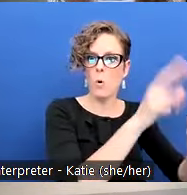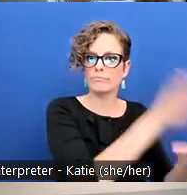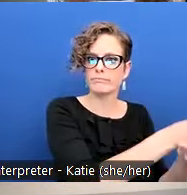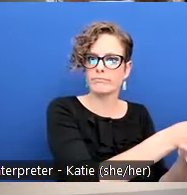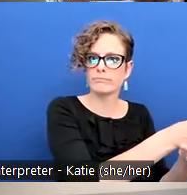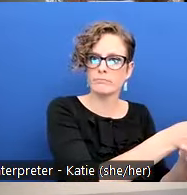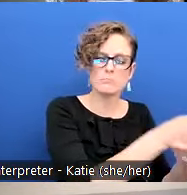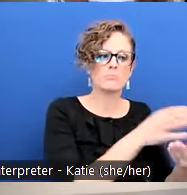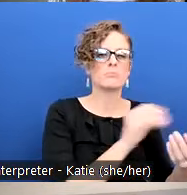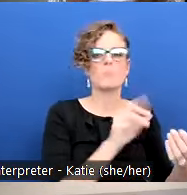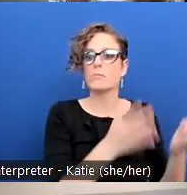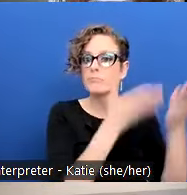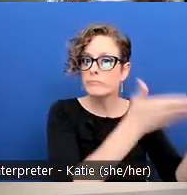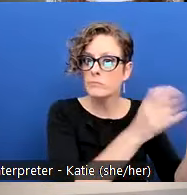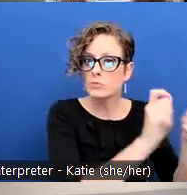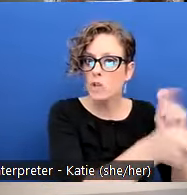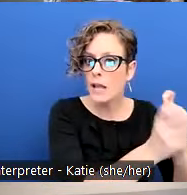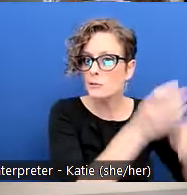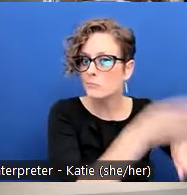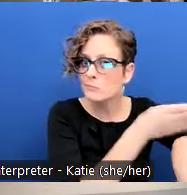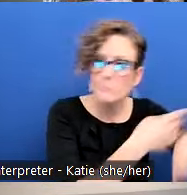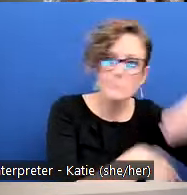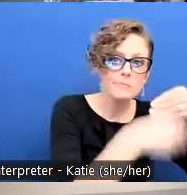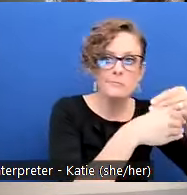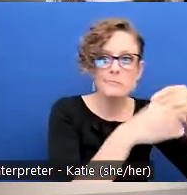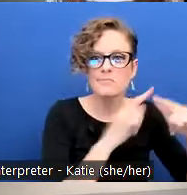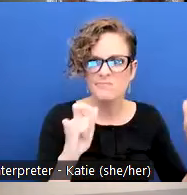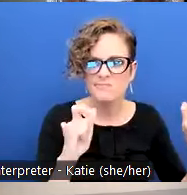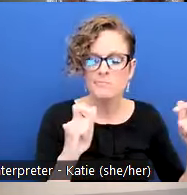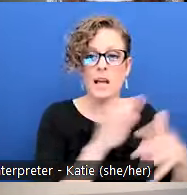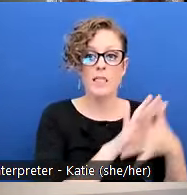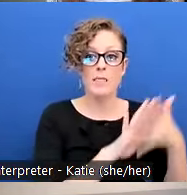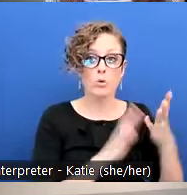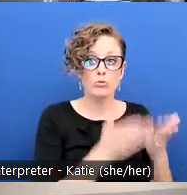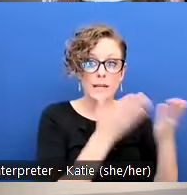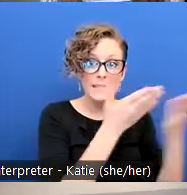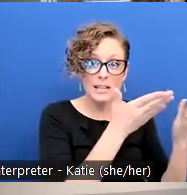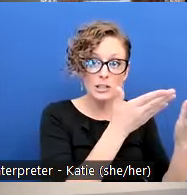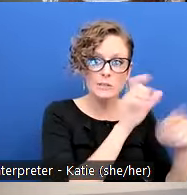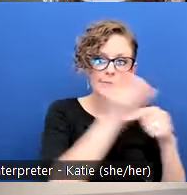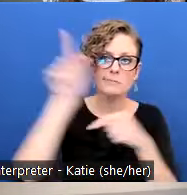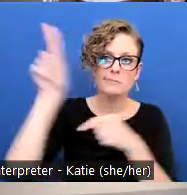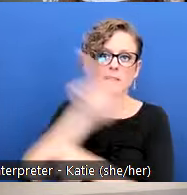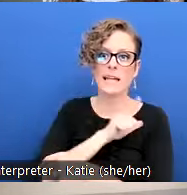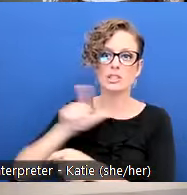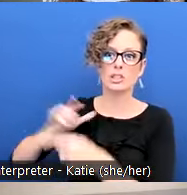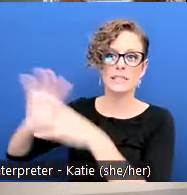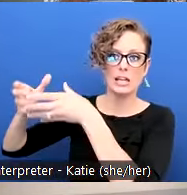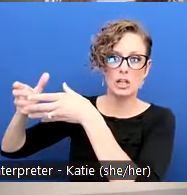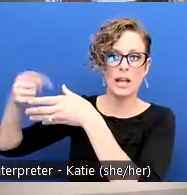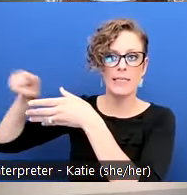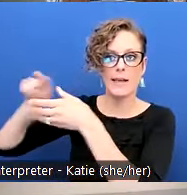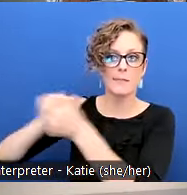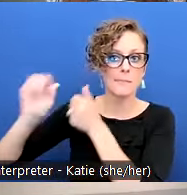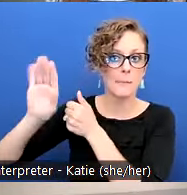any suggested changes. And then those recommendations go to the legislature and there will be a bill about it. So this